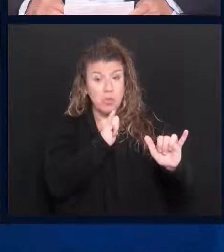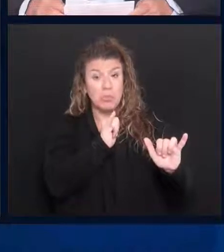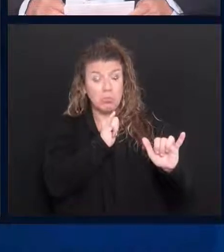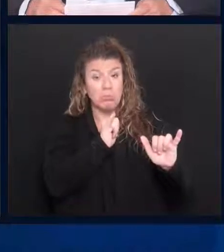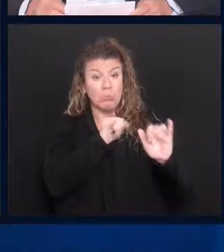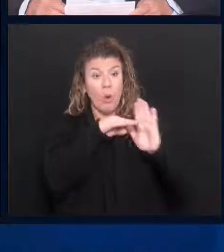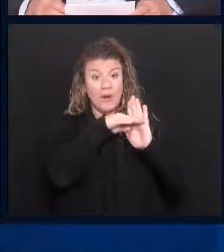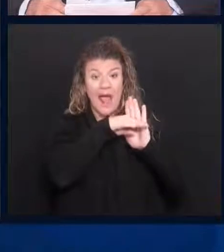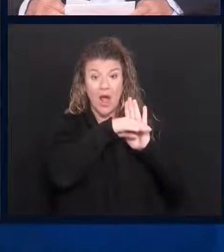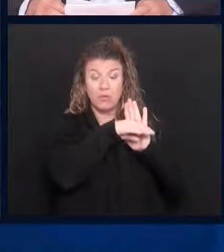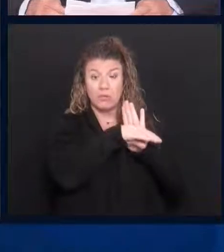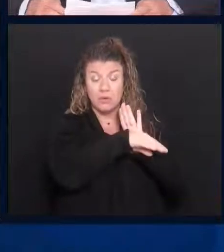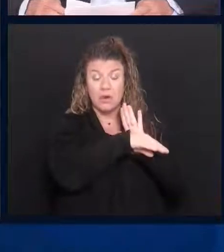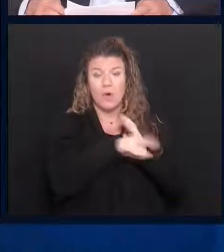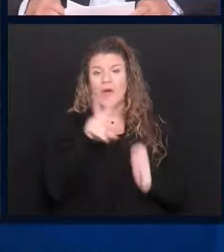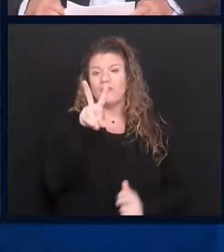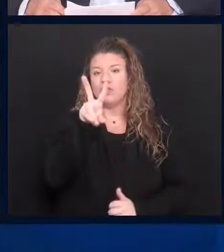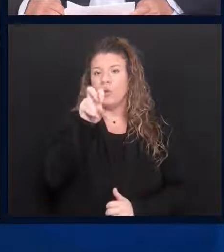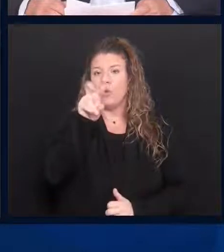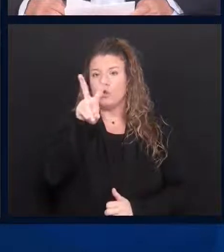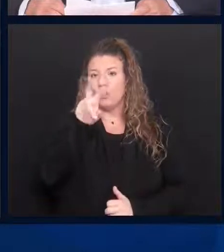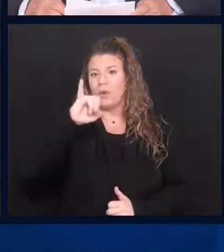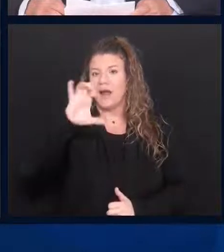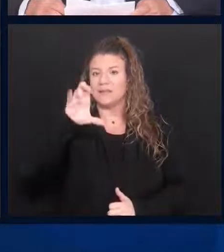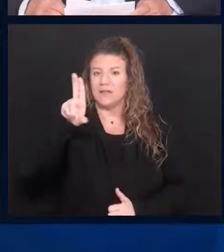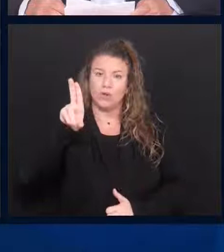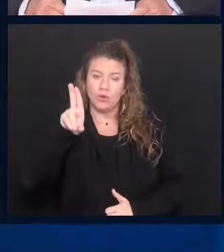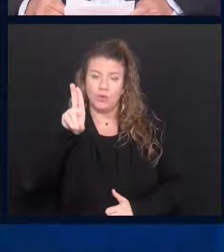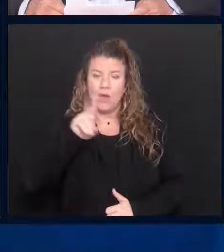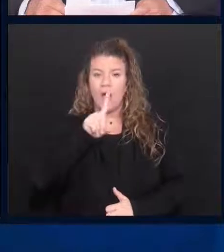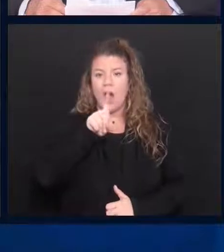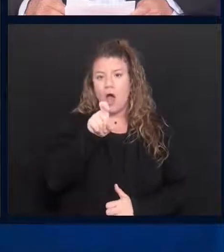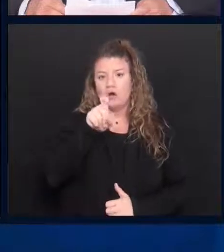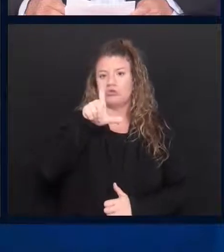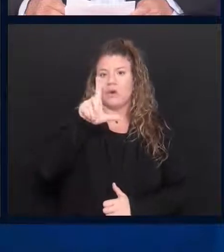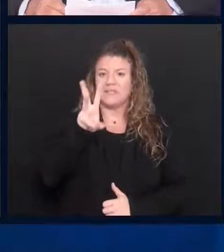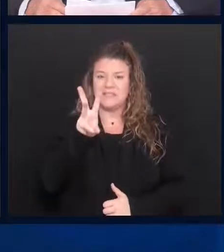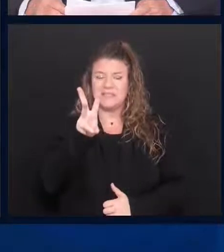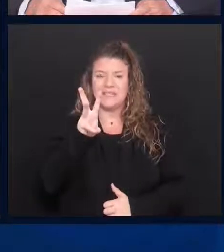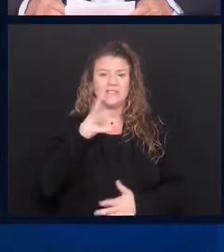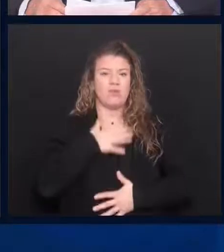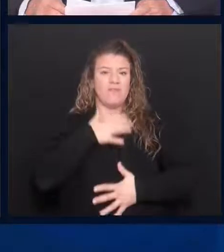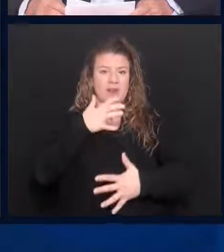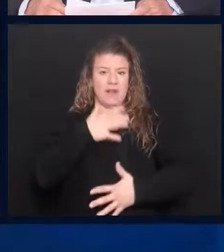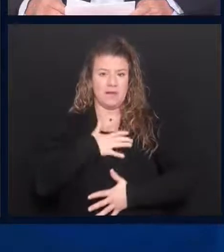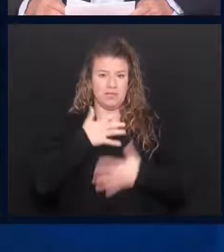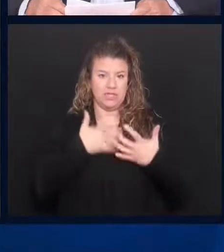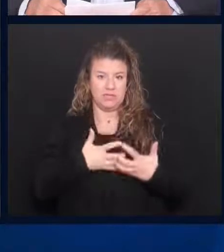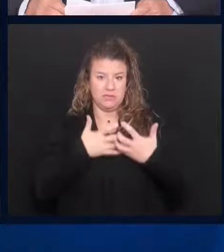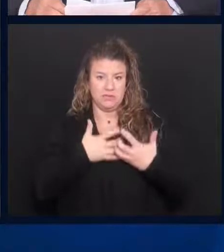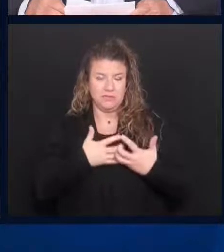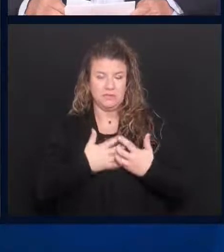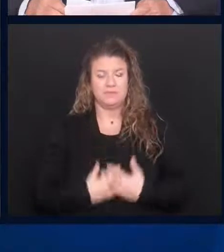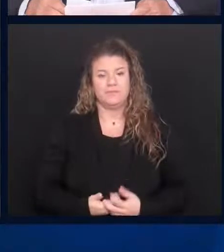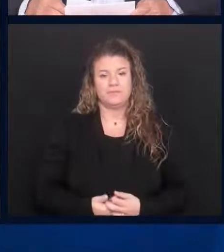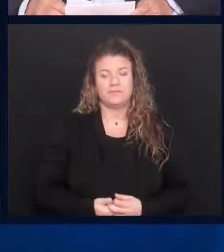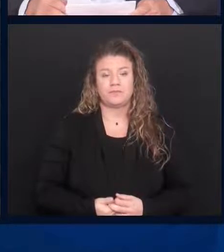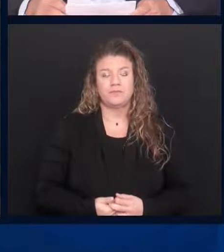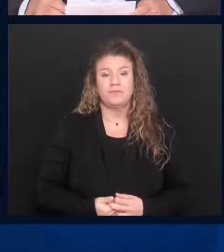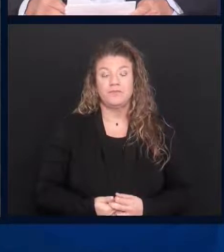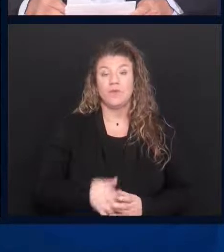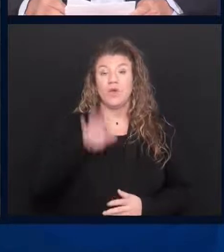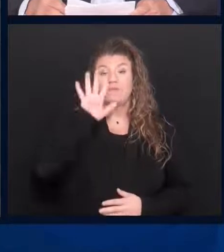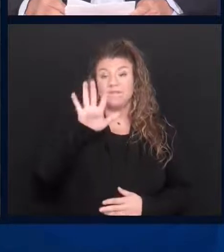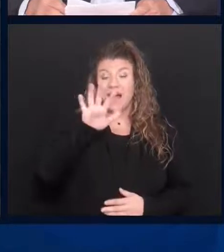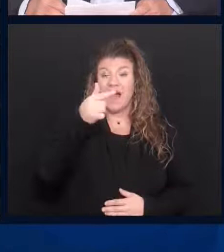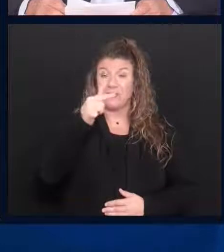falling. We have 202 in the ICU units and 126 that are on ventilators. We've got 5